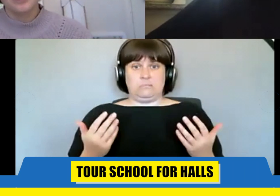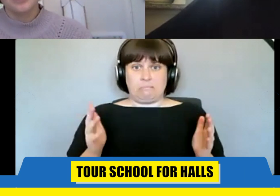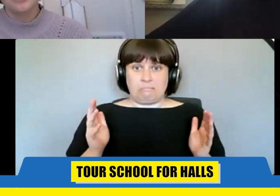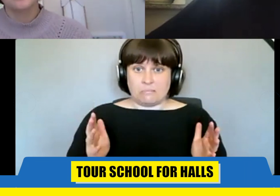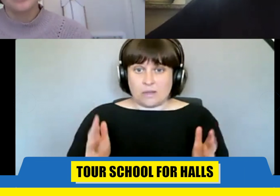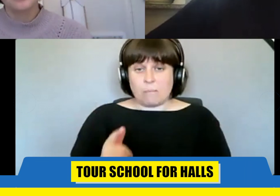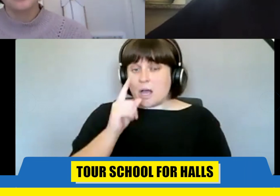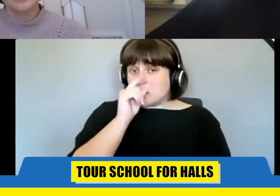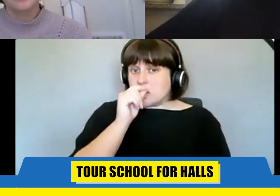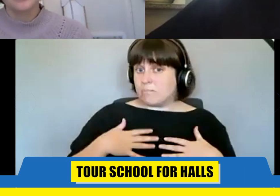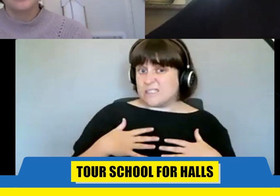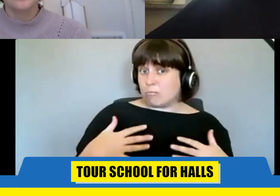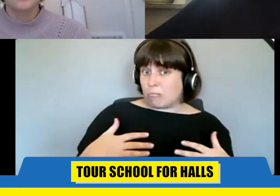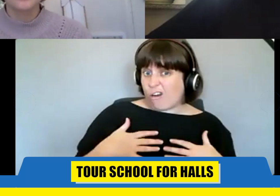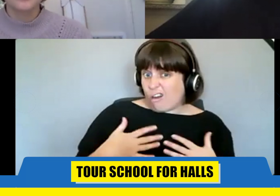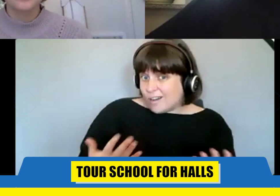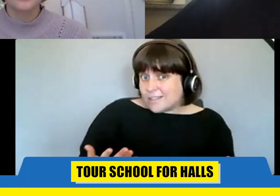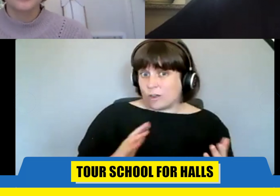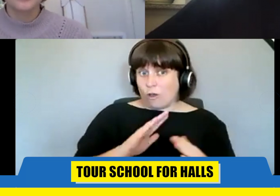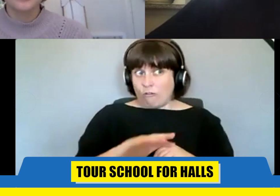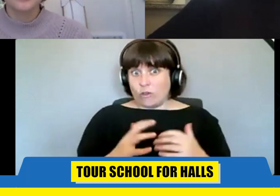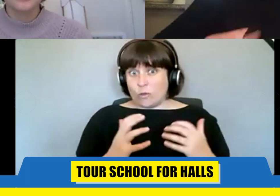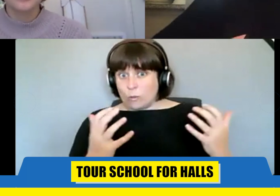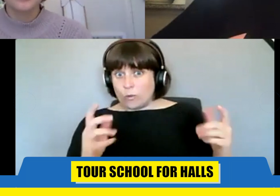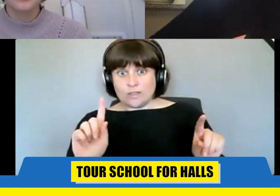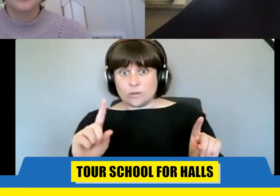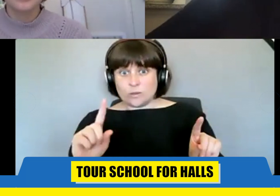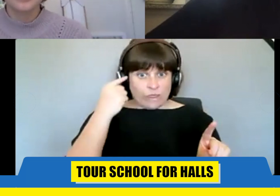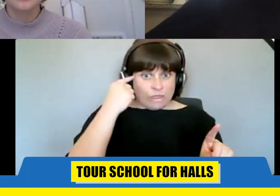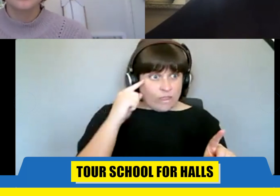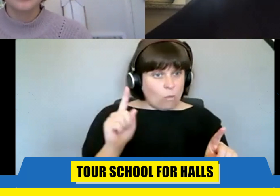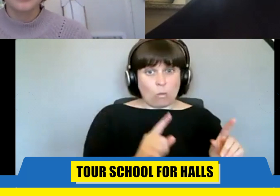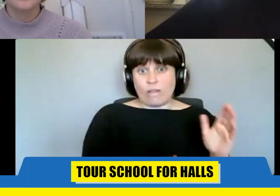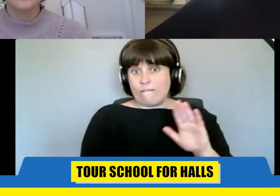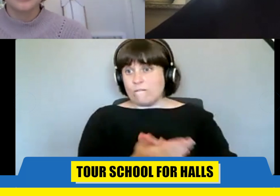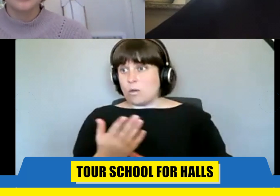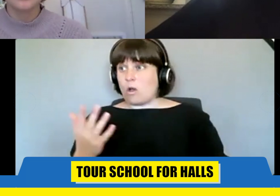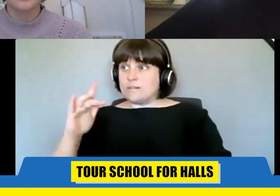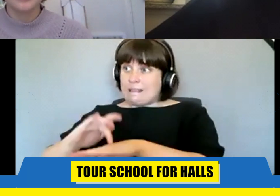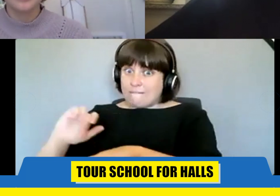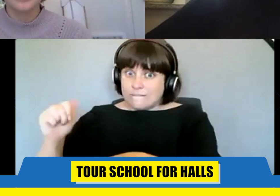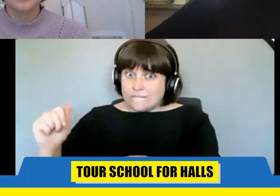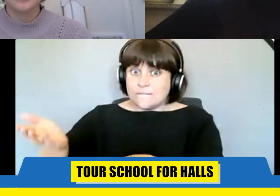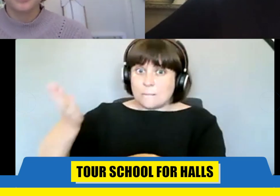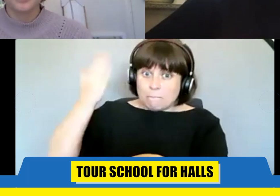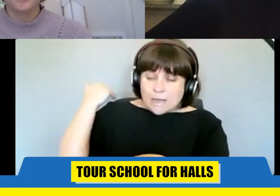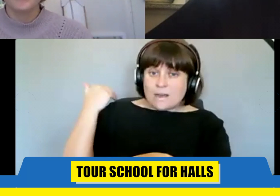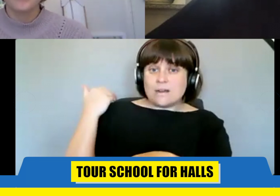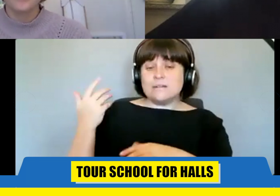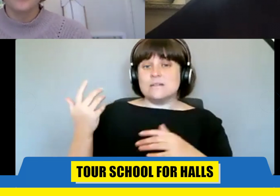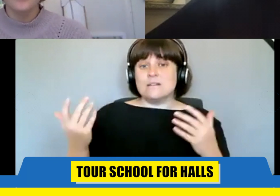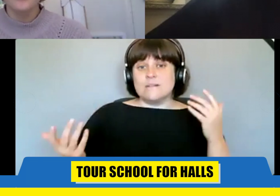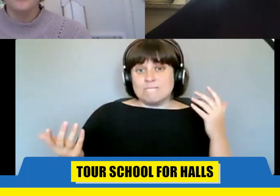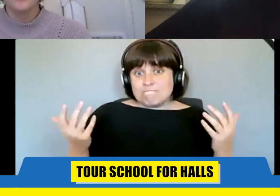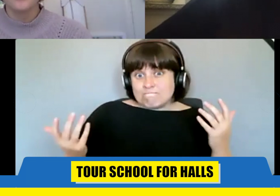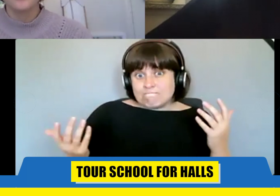surprising, and getting to know what your audience thinks, you know, what they've attended in the past, and, you